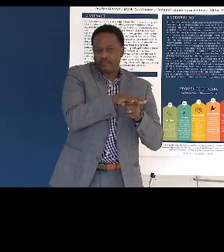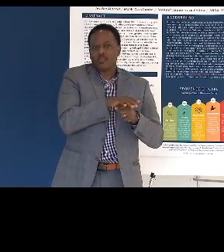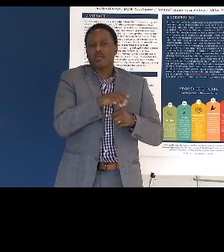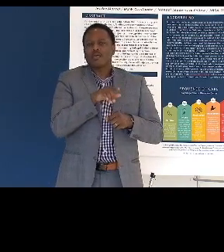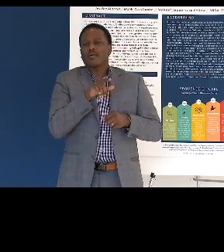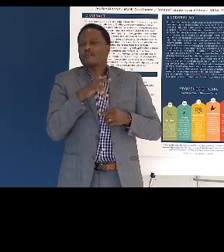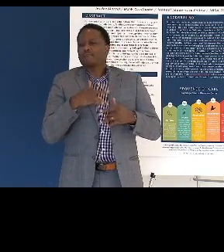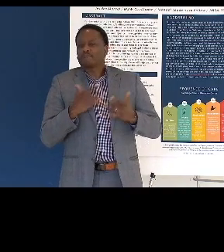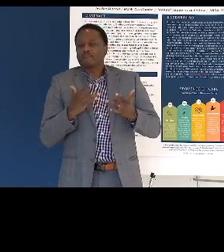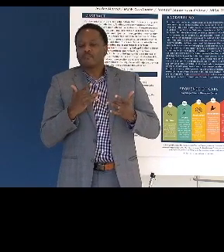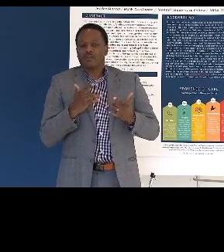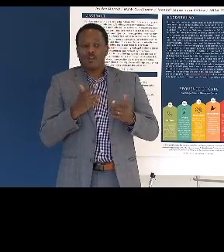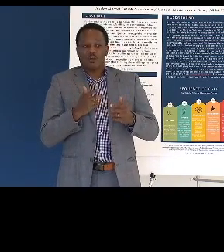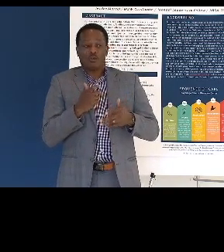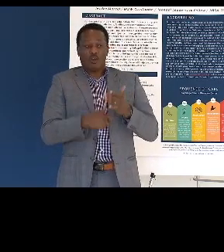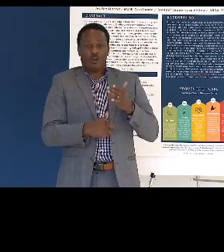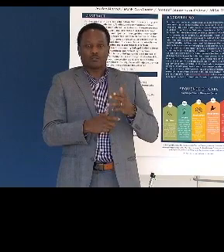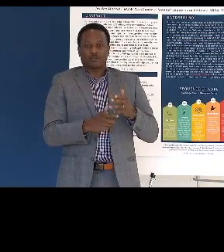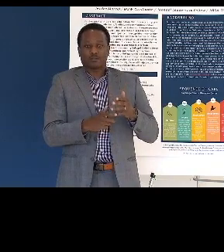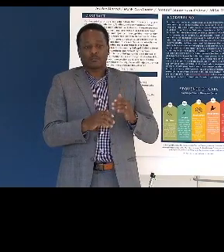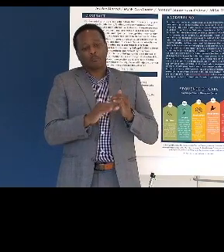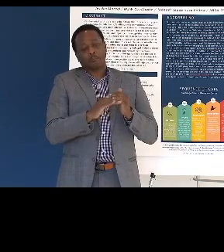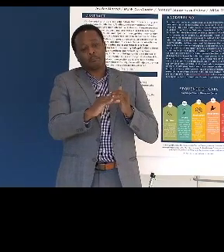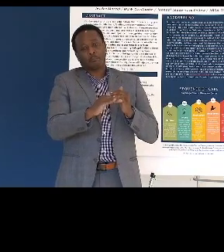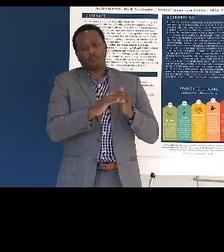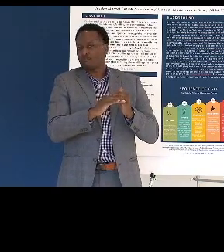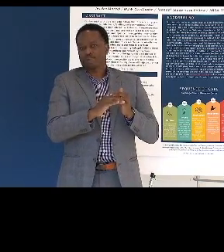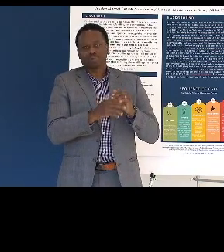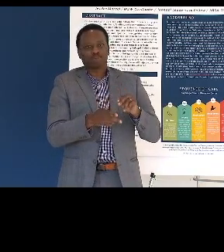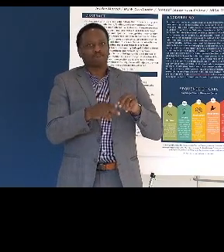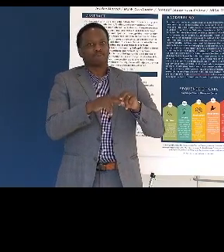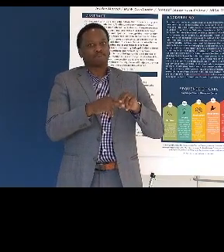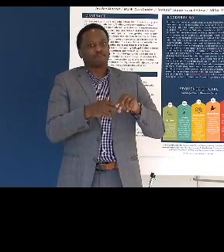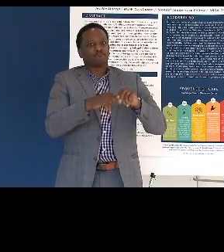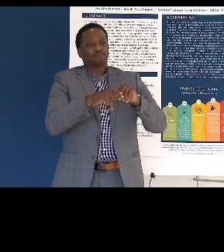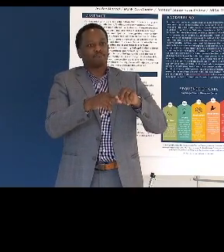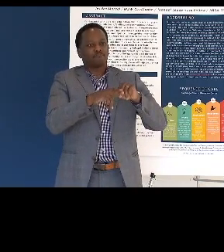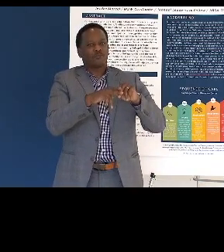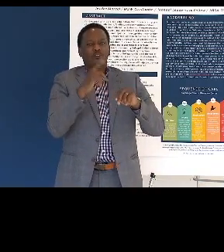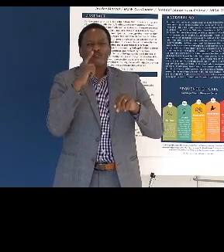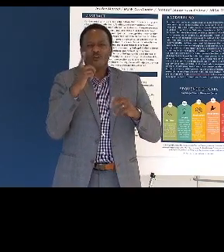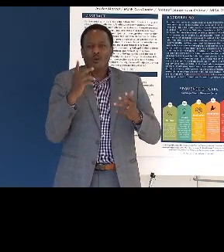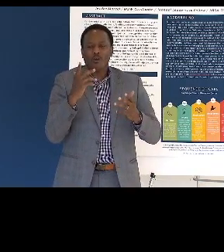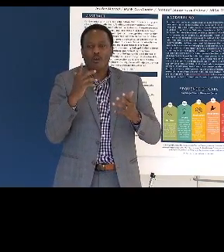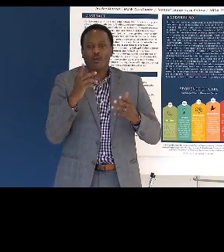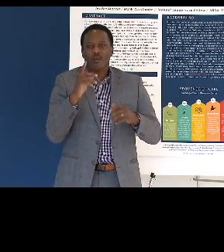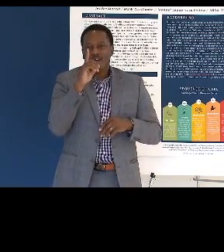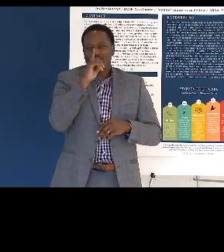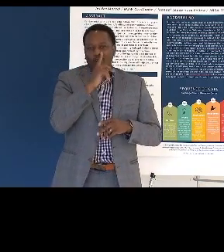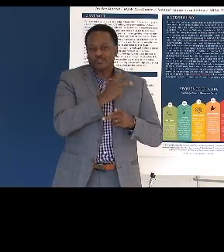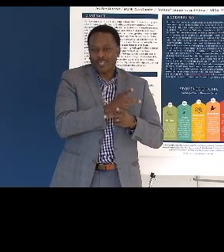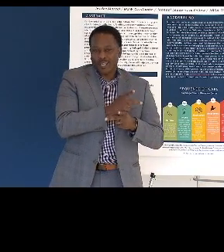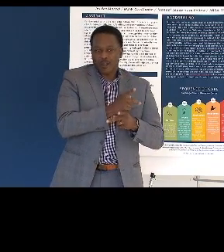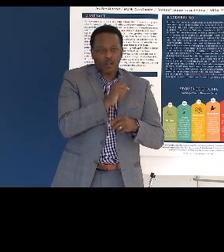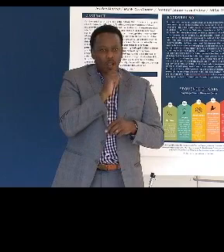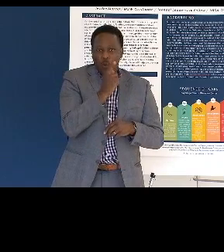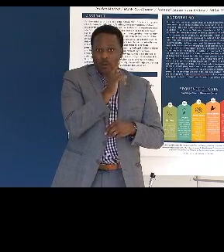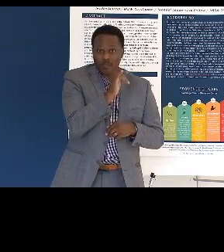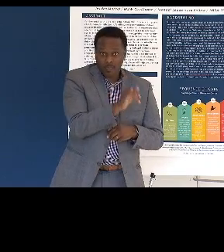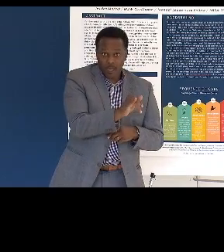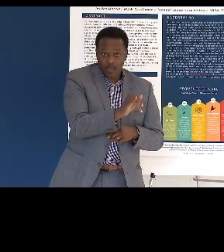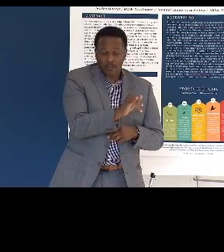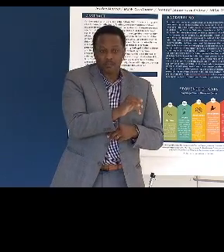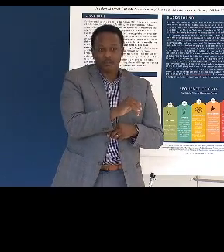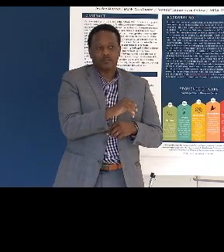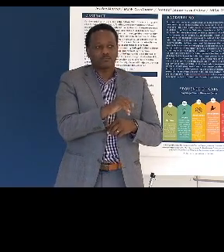the rising cost to place a child, not just in foster care that is or foster homes